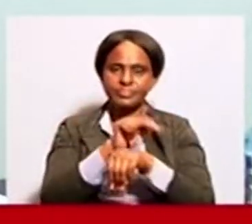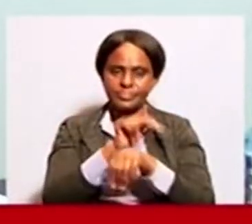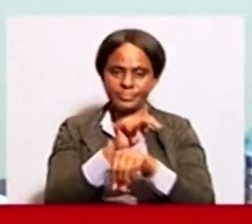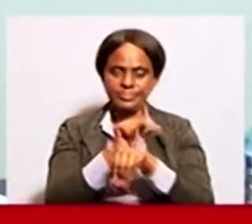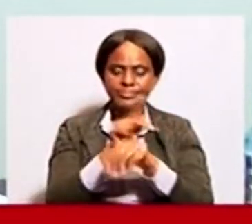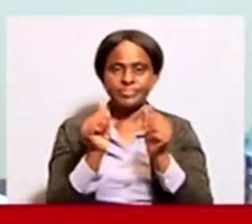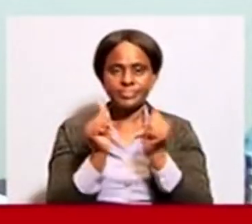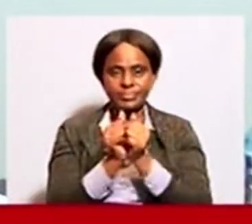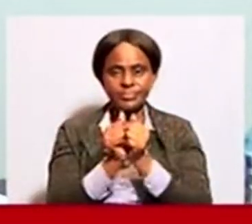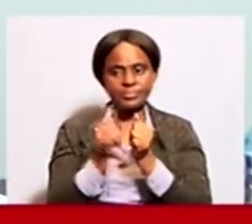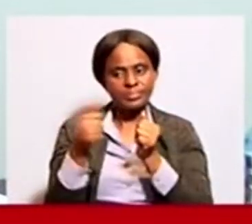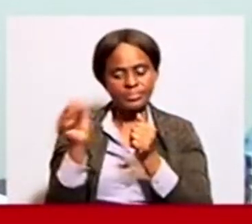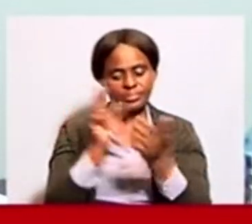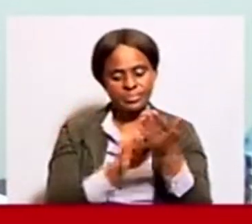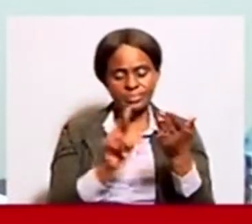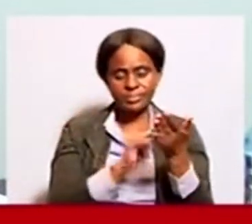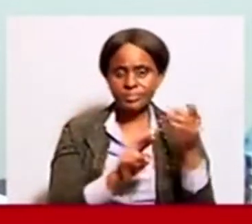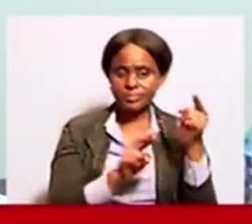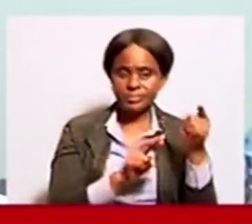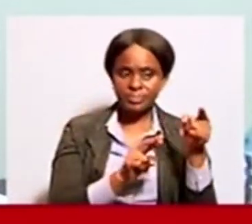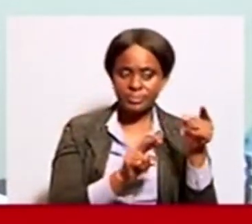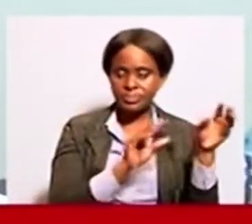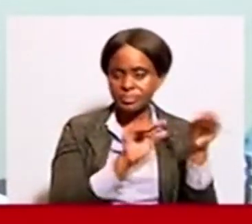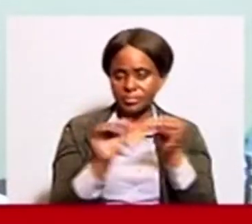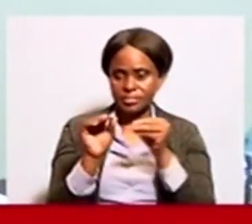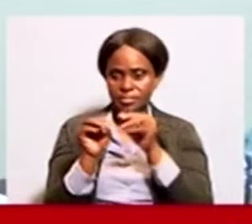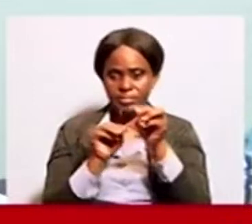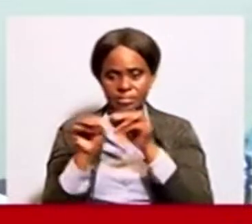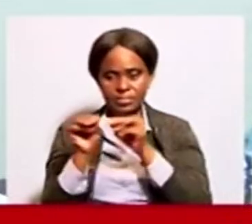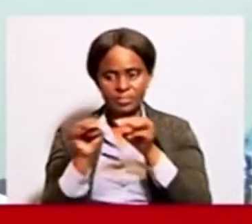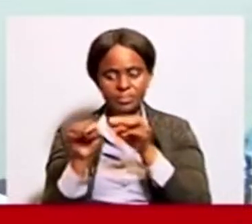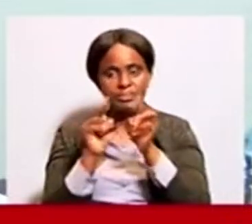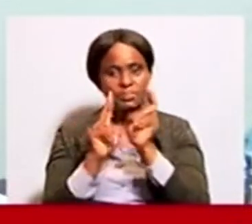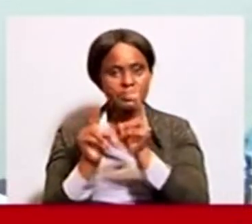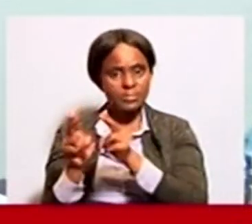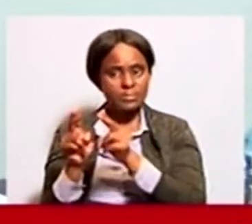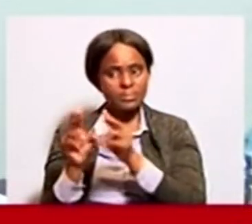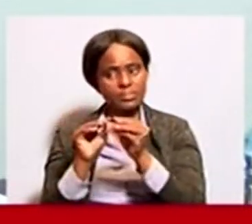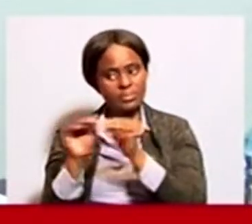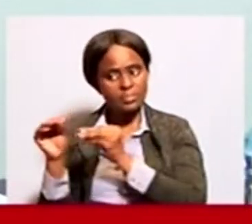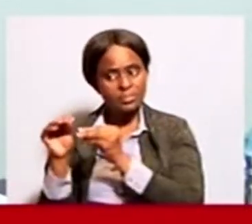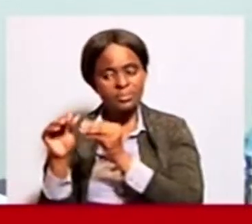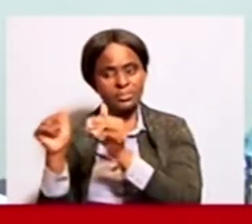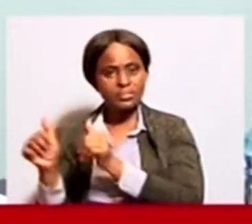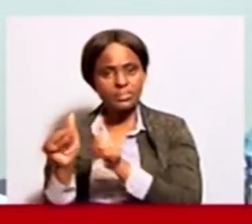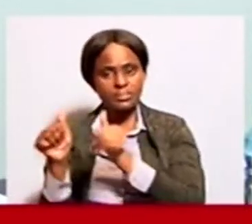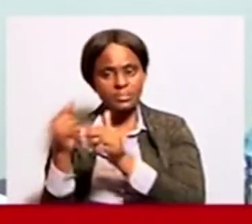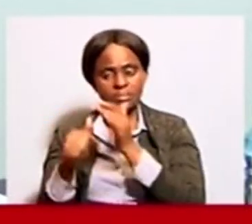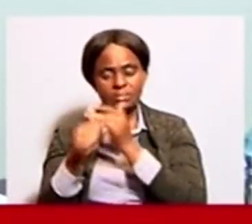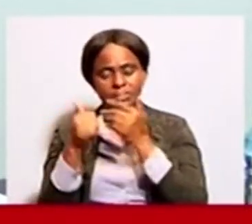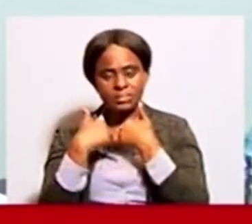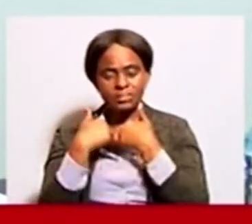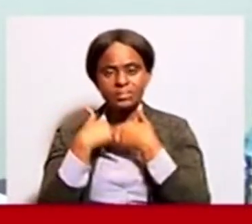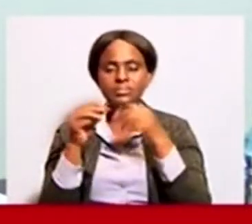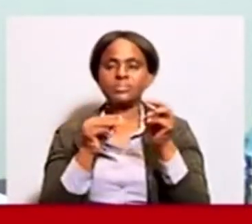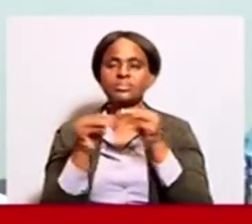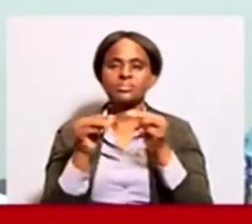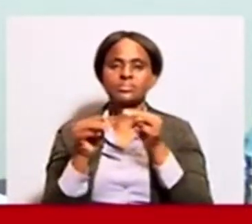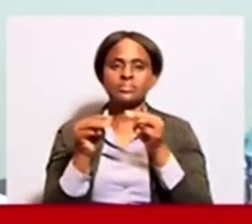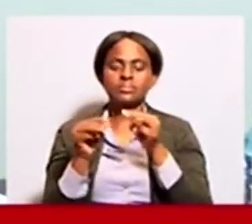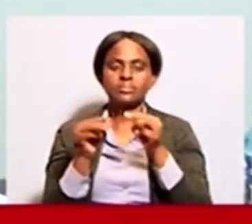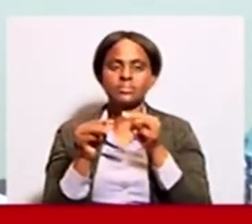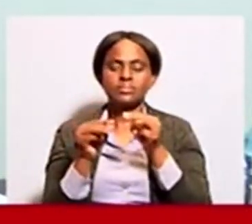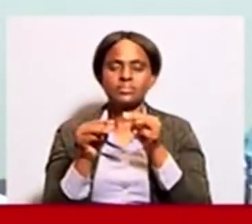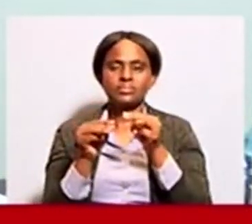and you read the query, then you go to the management response, you go to the action that you have taken as management, you go to